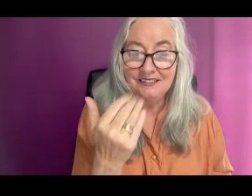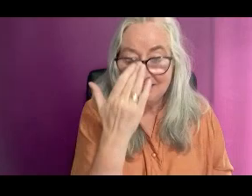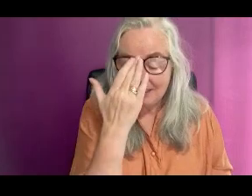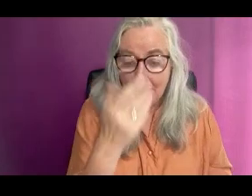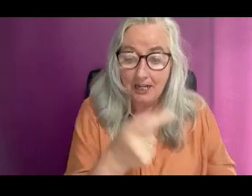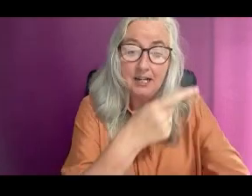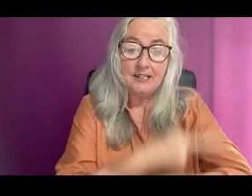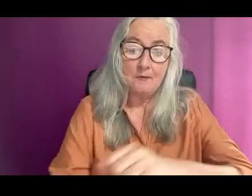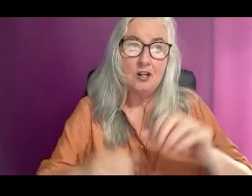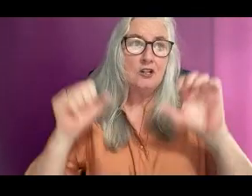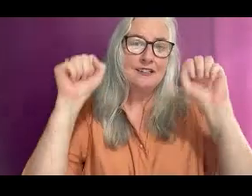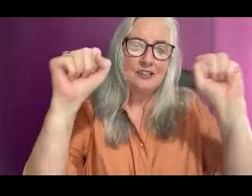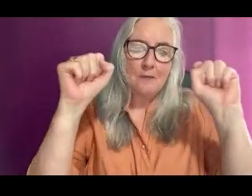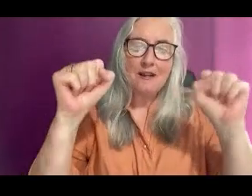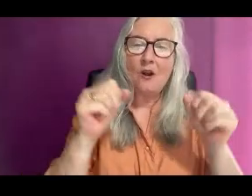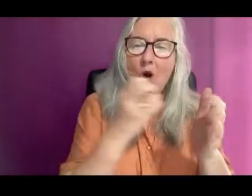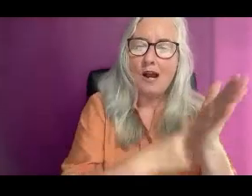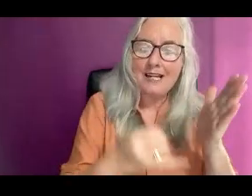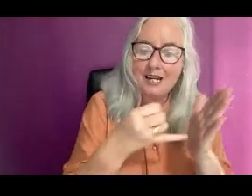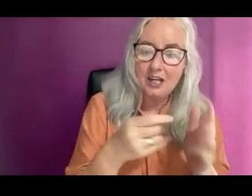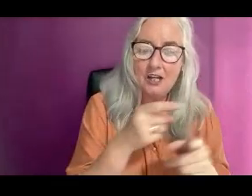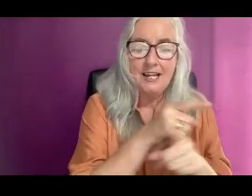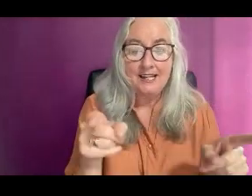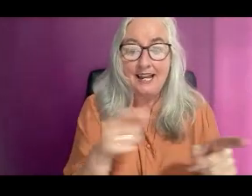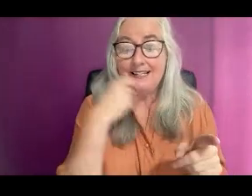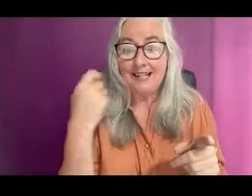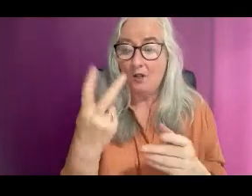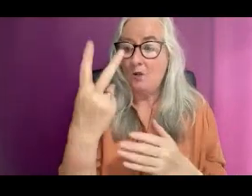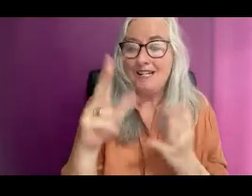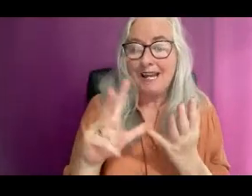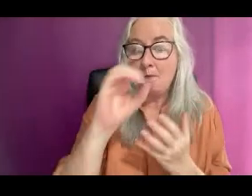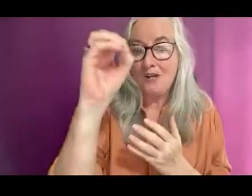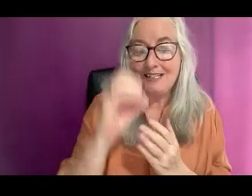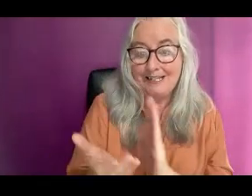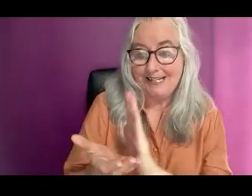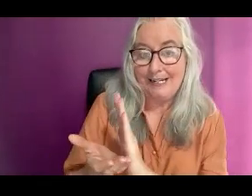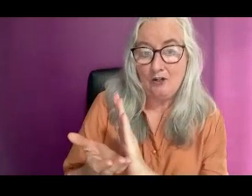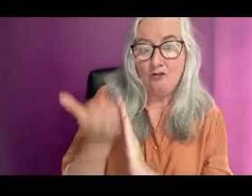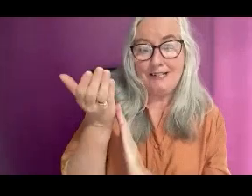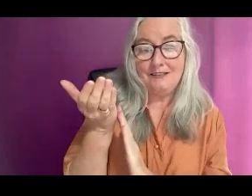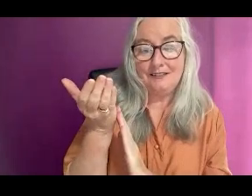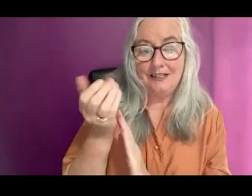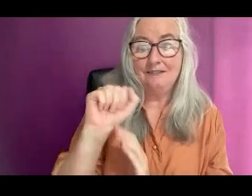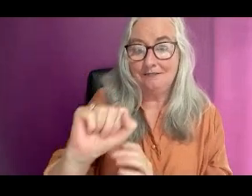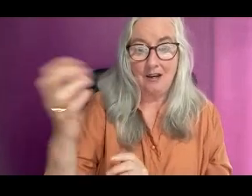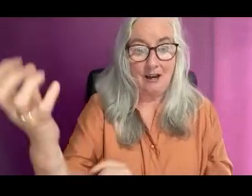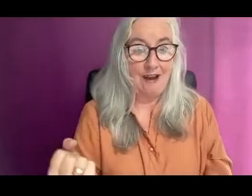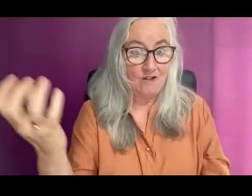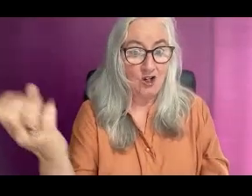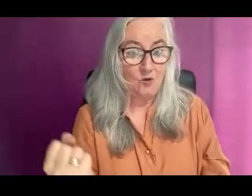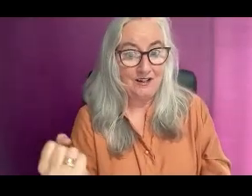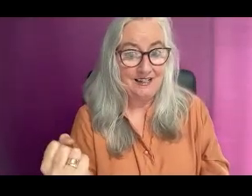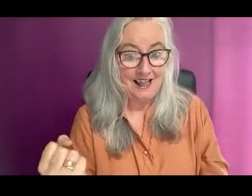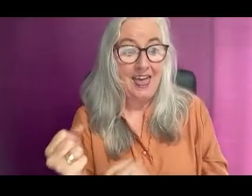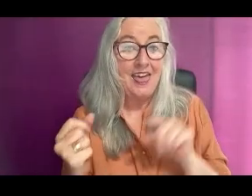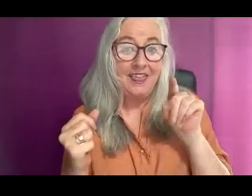champion organizations, they also saw 28% increase in their revenue. So this was just to set the